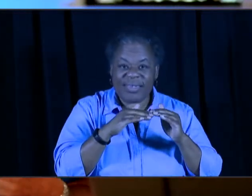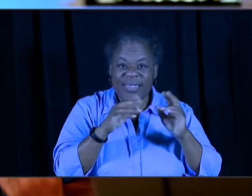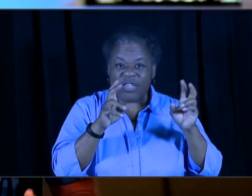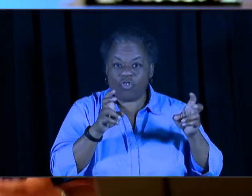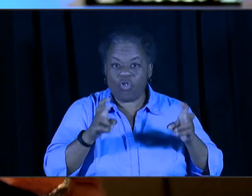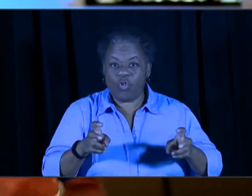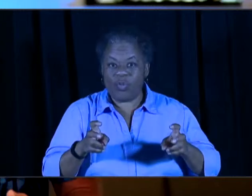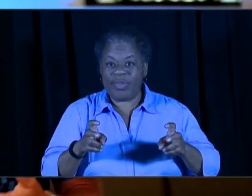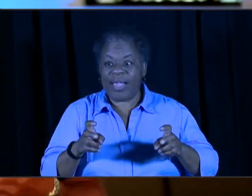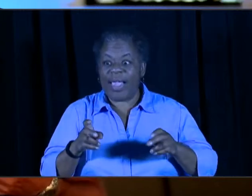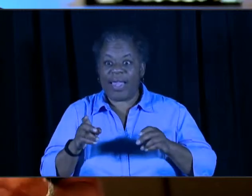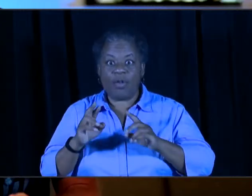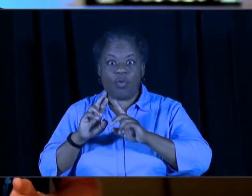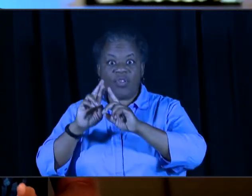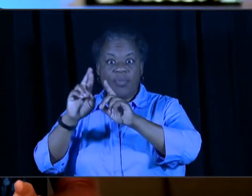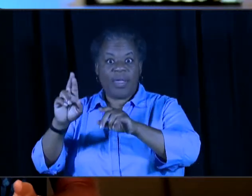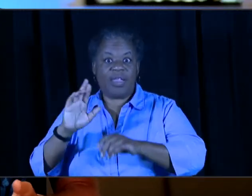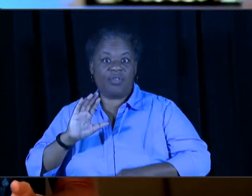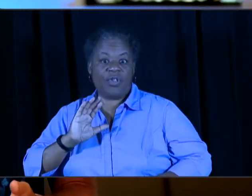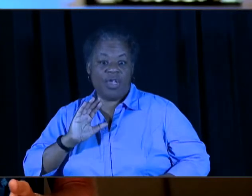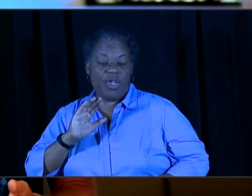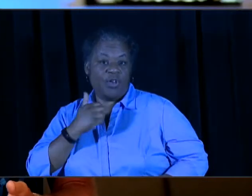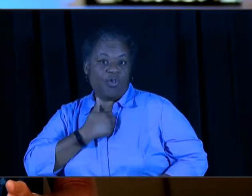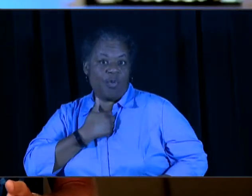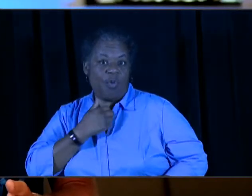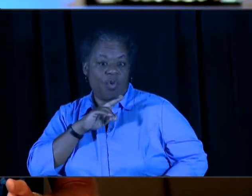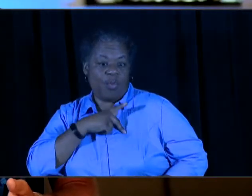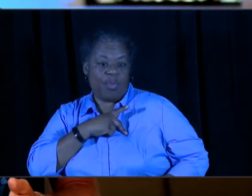to our own personal sin and brokenness.